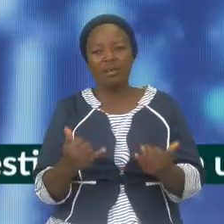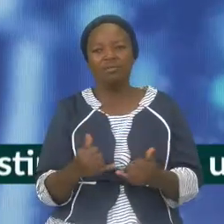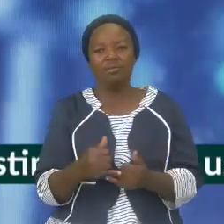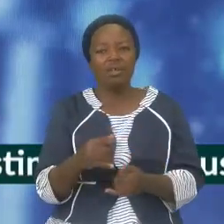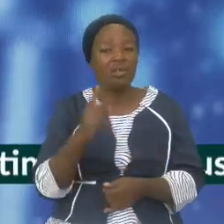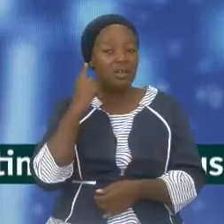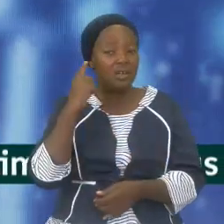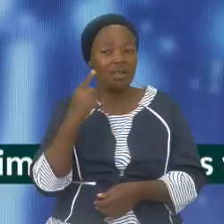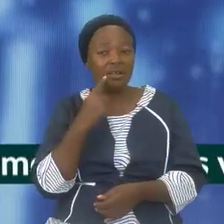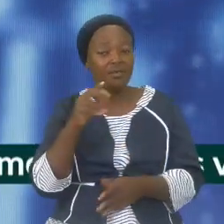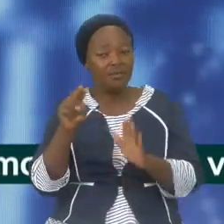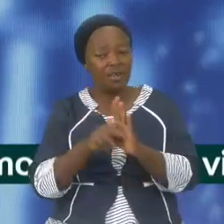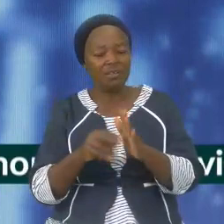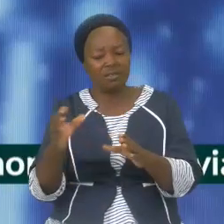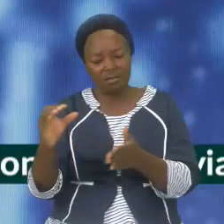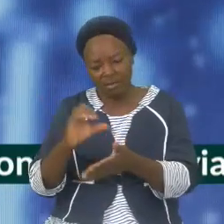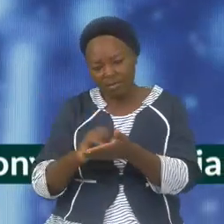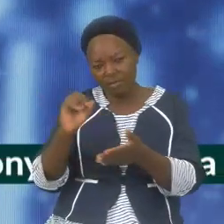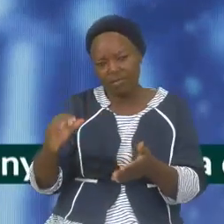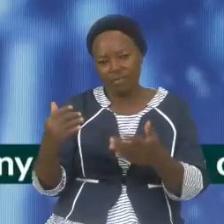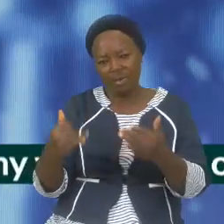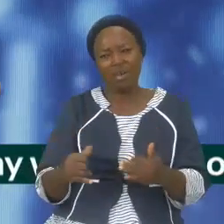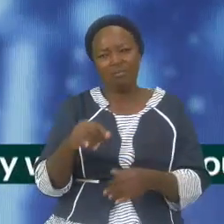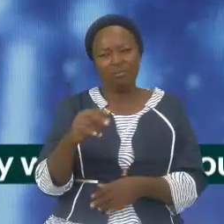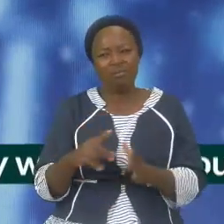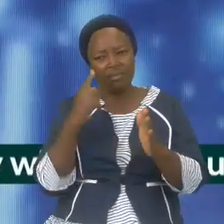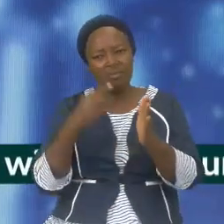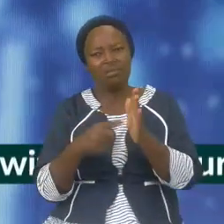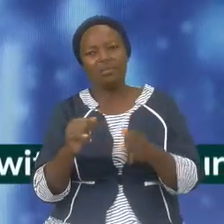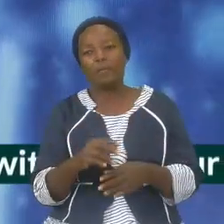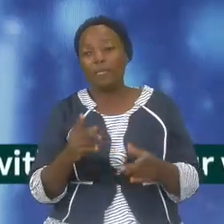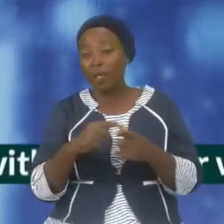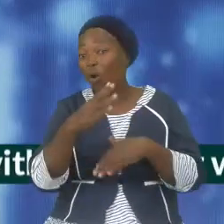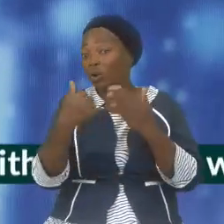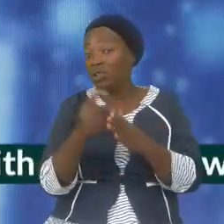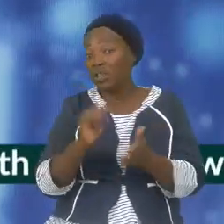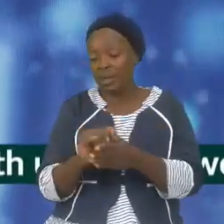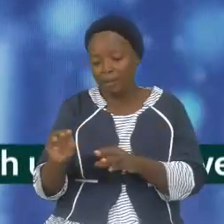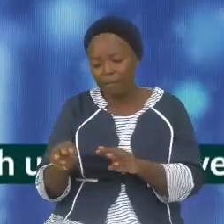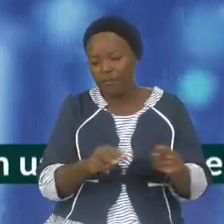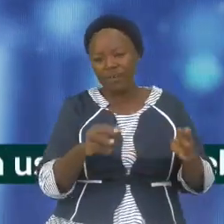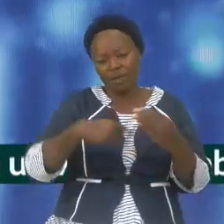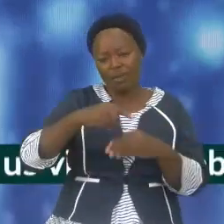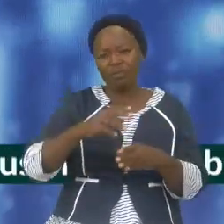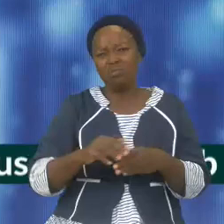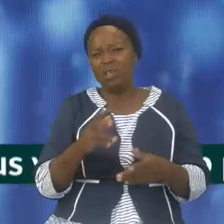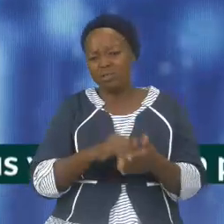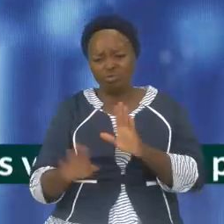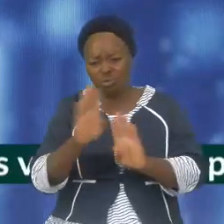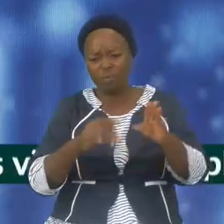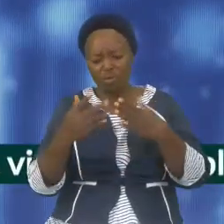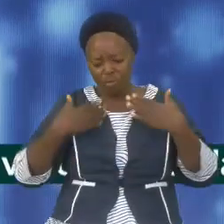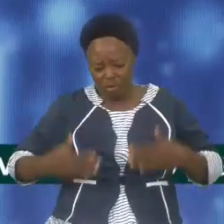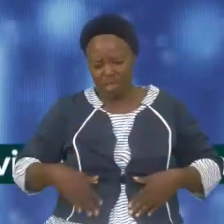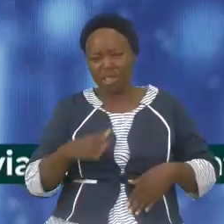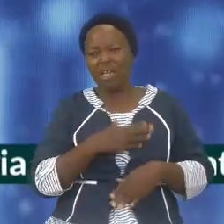Deafness removed, check up. And all the things moving about, tormenting your life, tormenting your body,